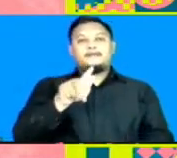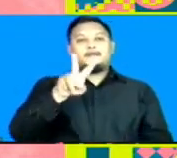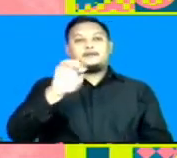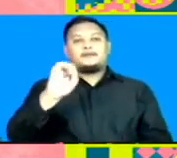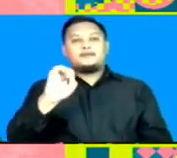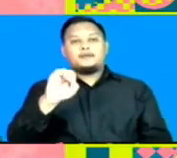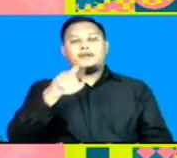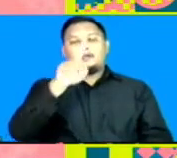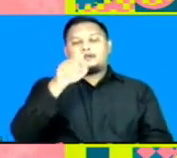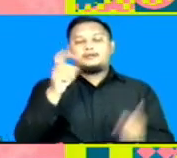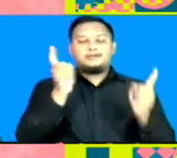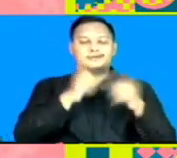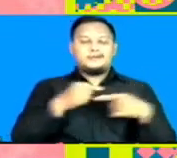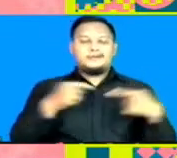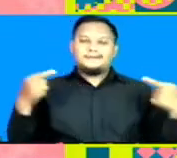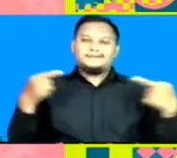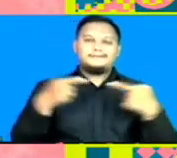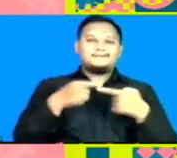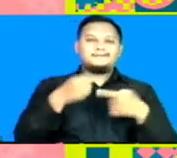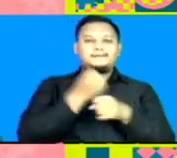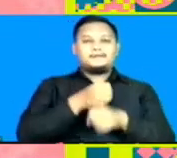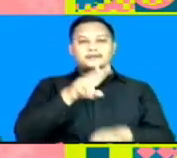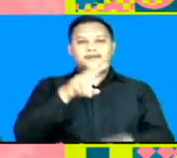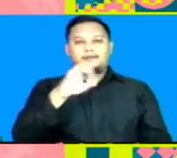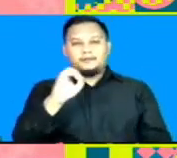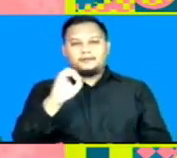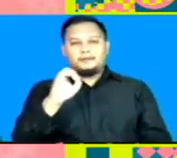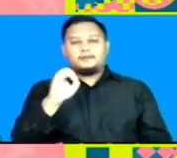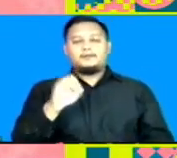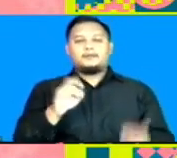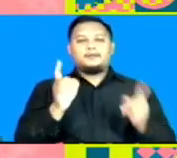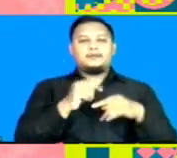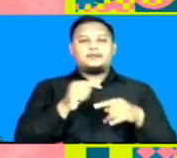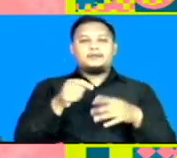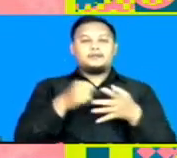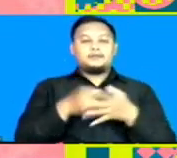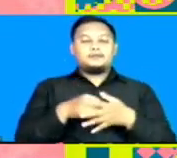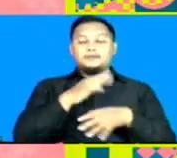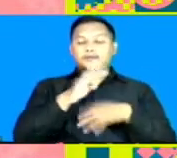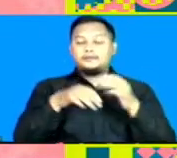level. And it needs our Indonesian friends to really lobby hard for